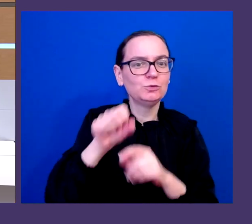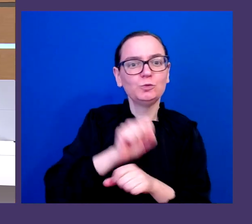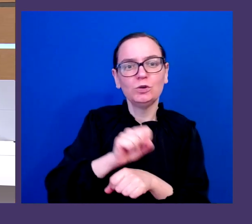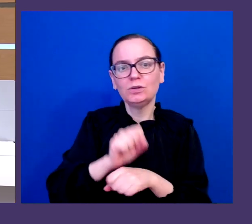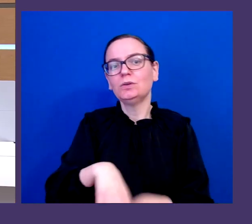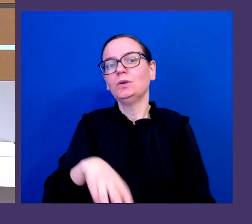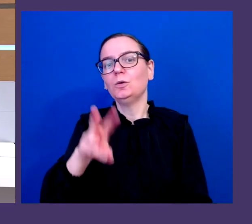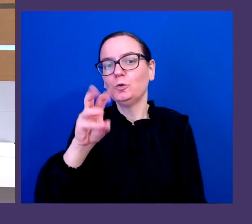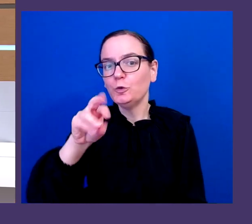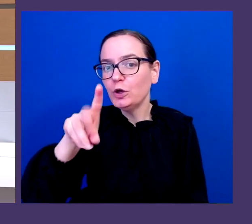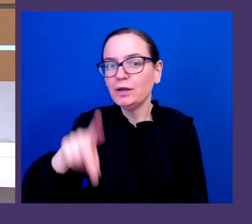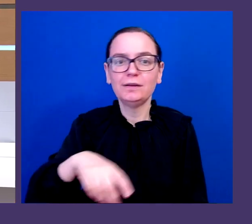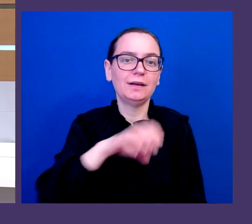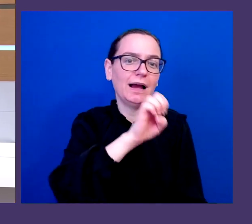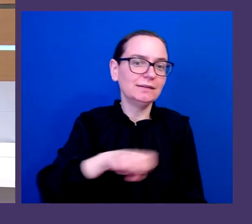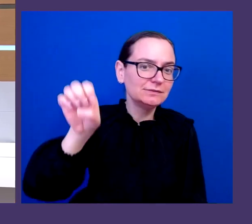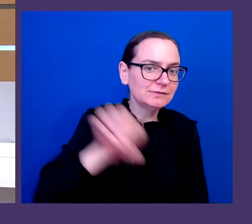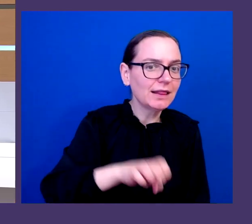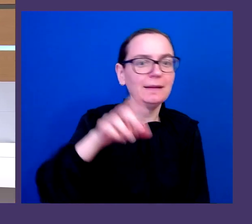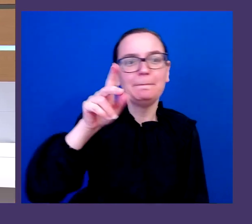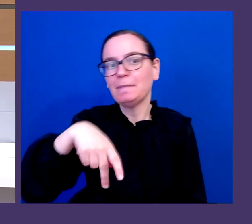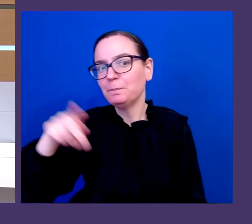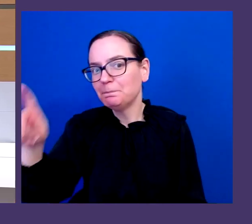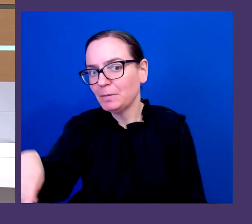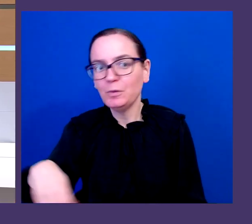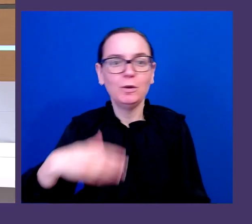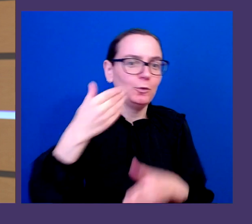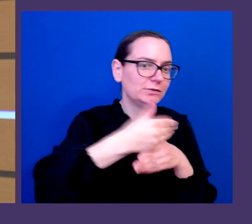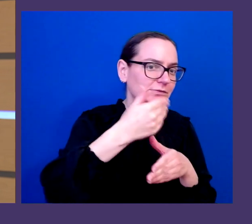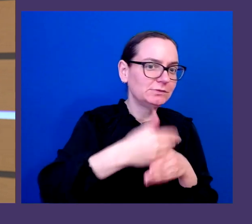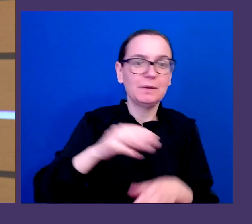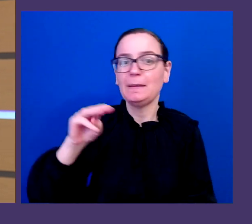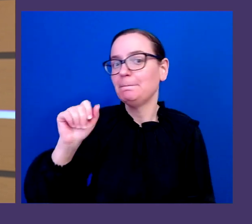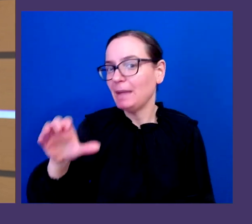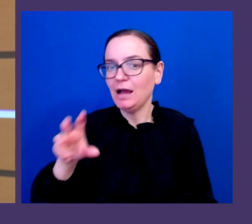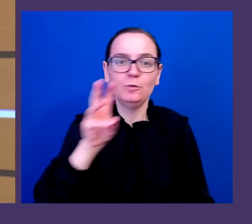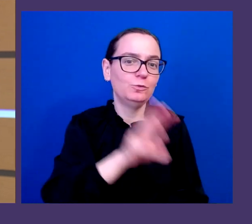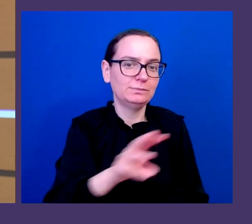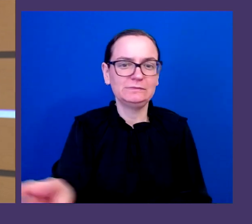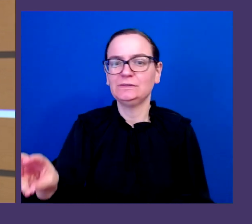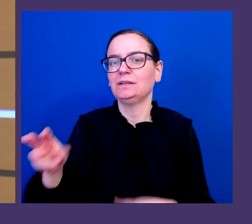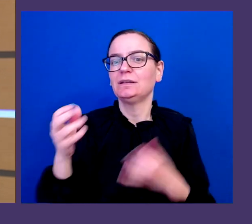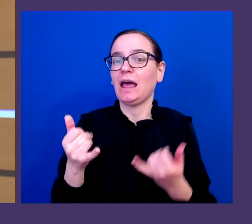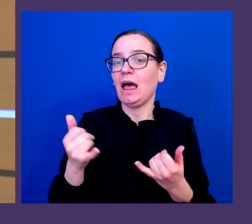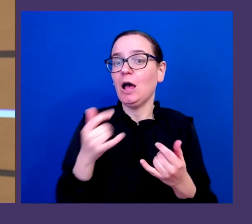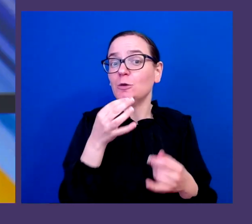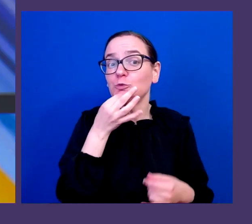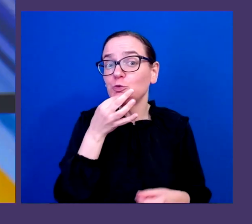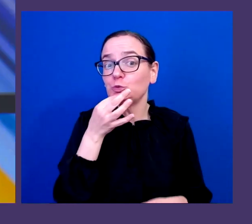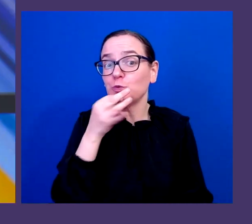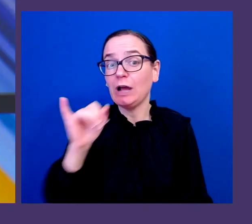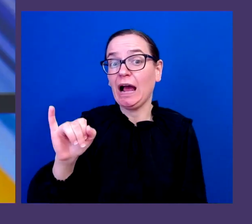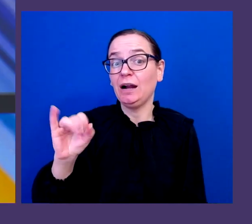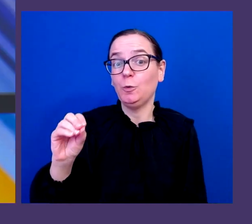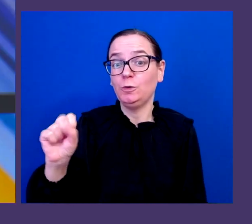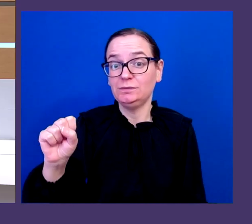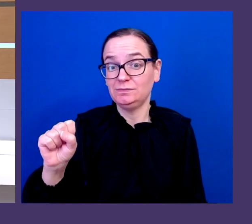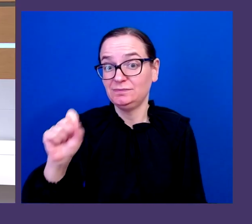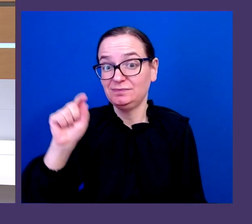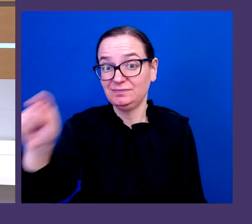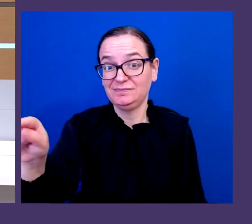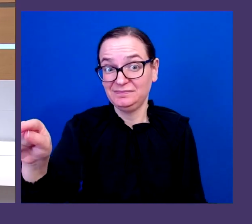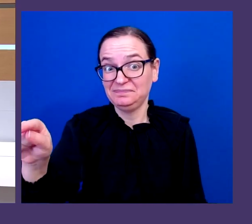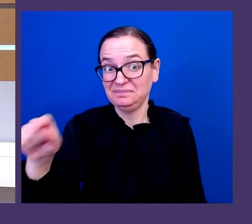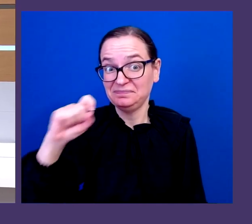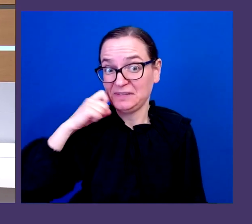web. And now, long requested, it's coming to iOS. Yes. And so, Christina, thanks so much for sharing your experiences. Thanks for having